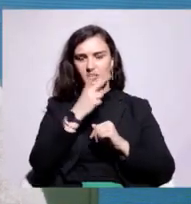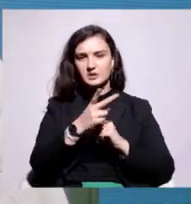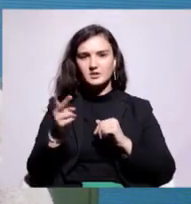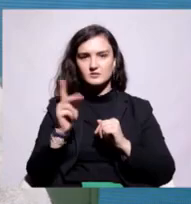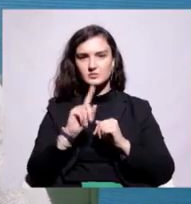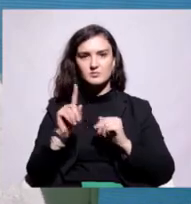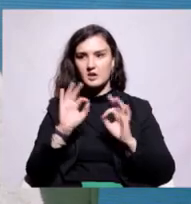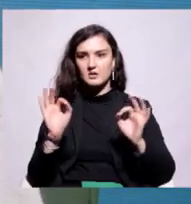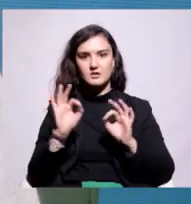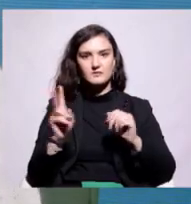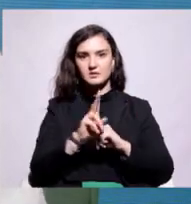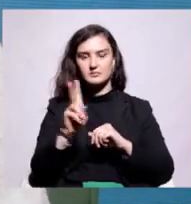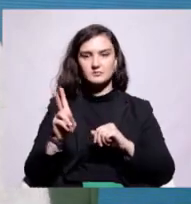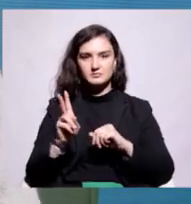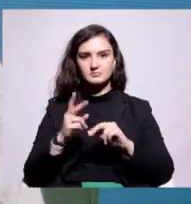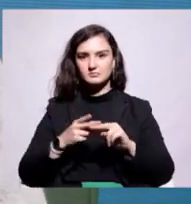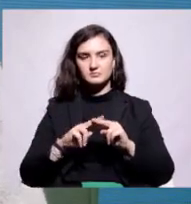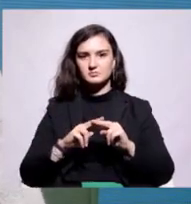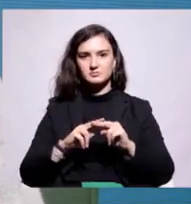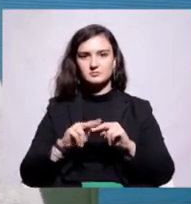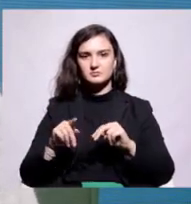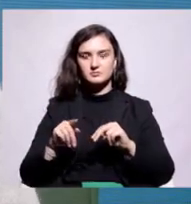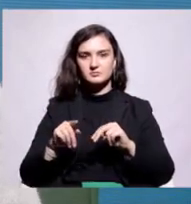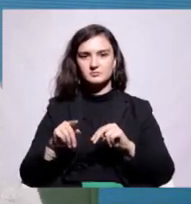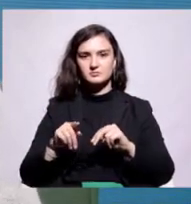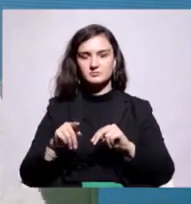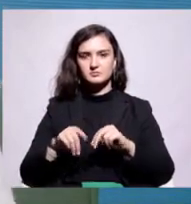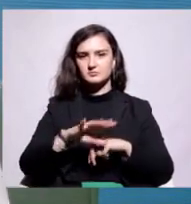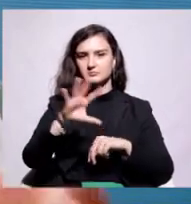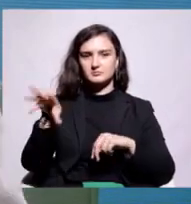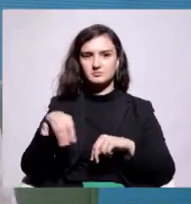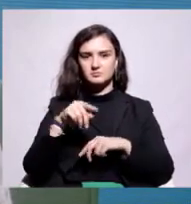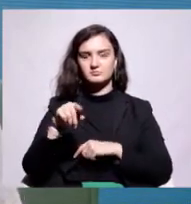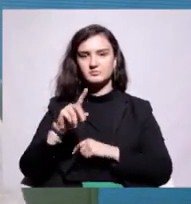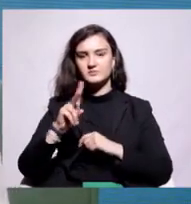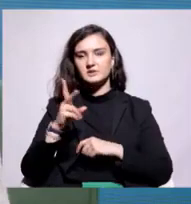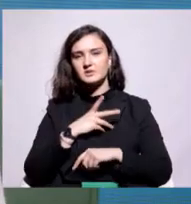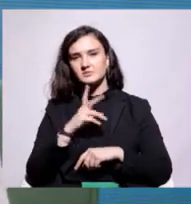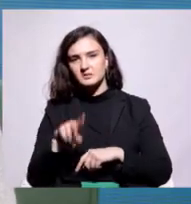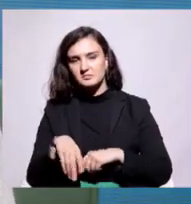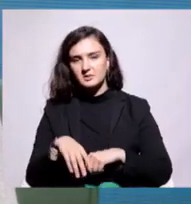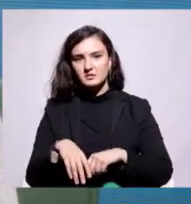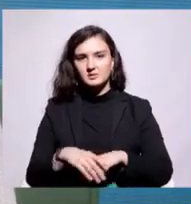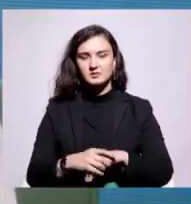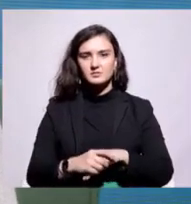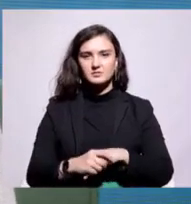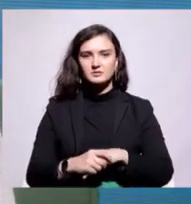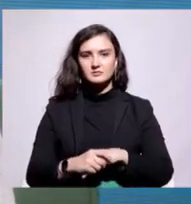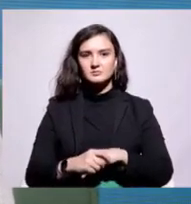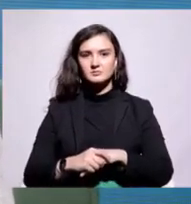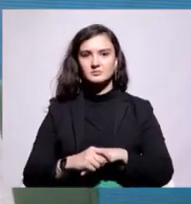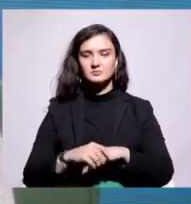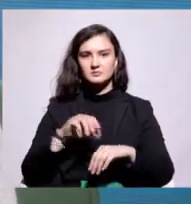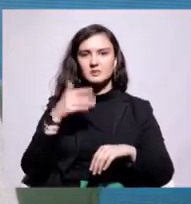recognizes no one. So they've all grown old, possibly died, possibly moved away, possibly been affected by